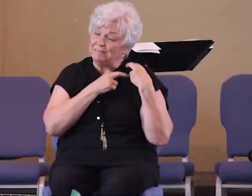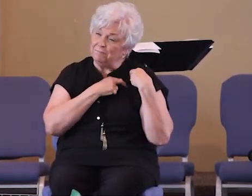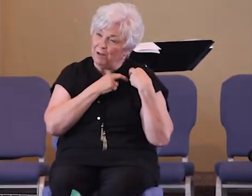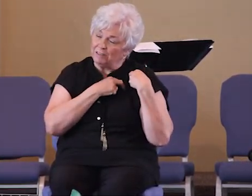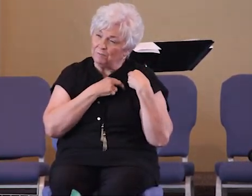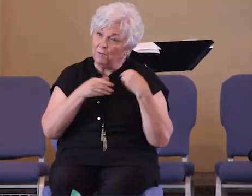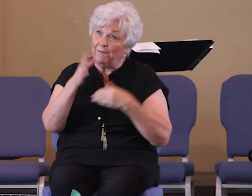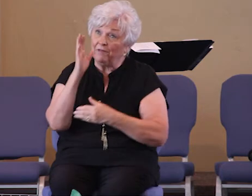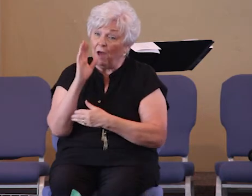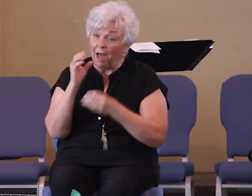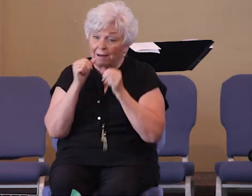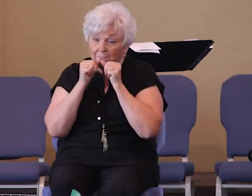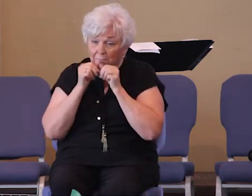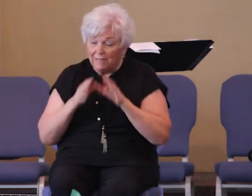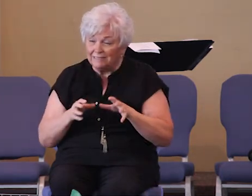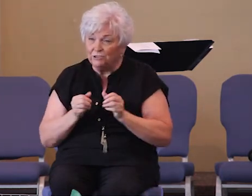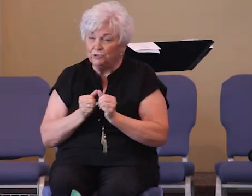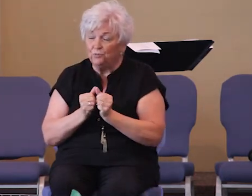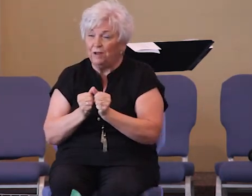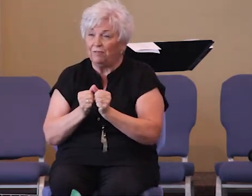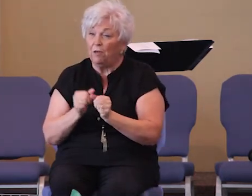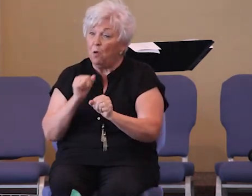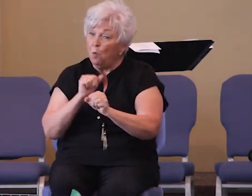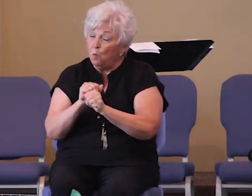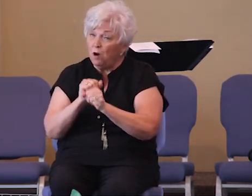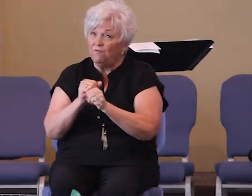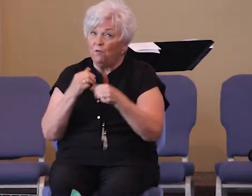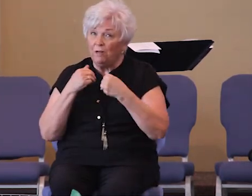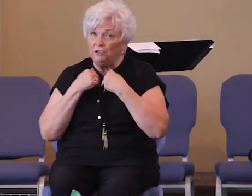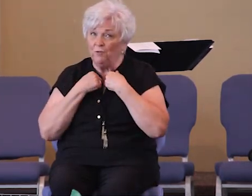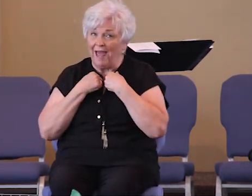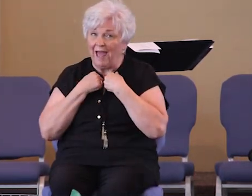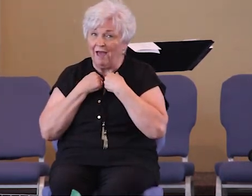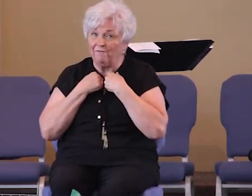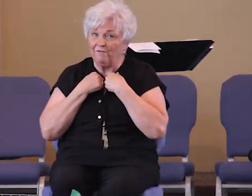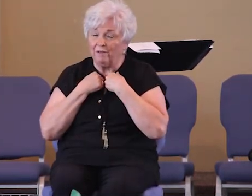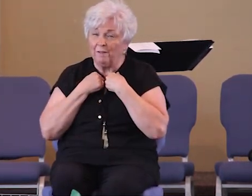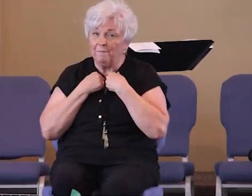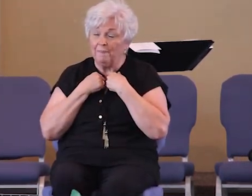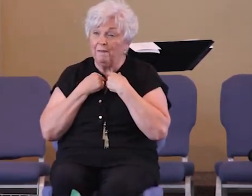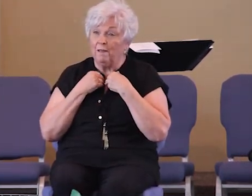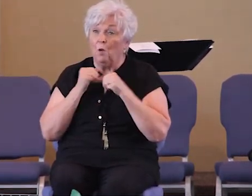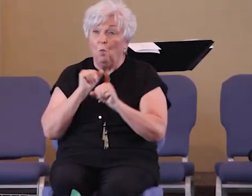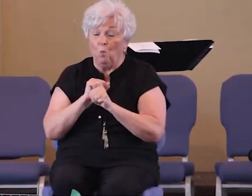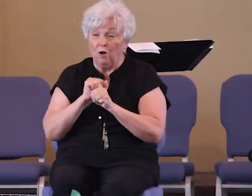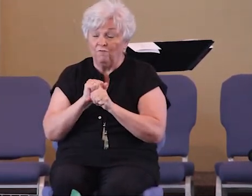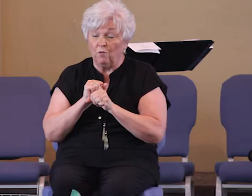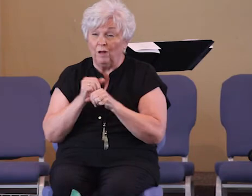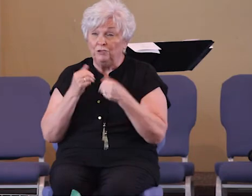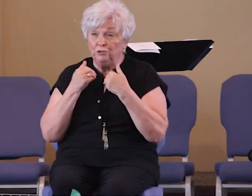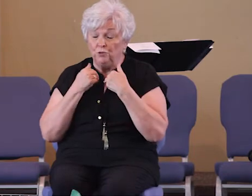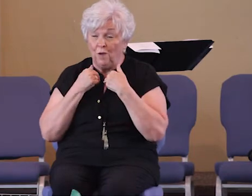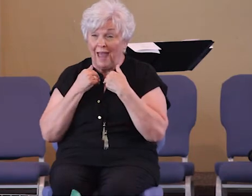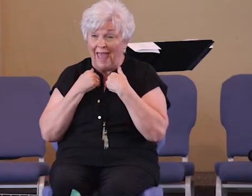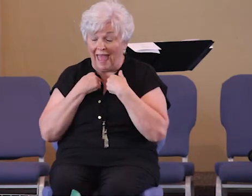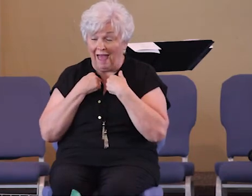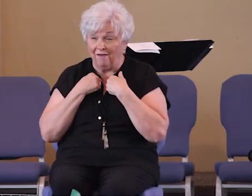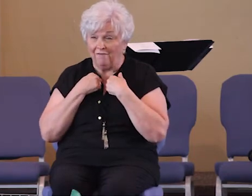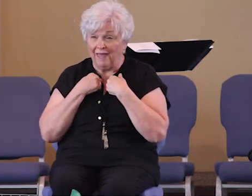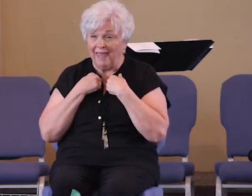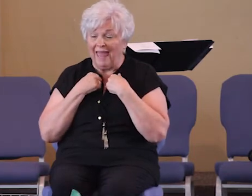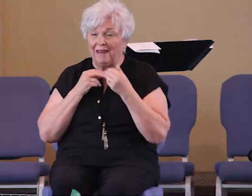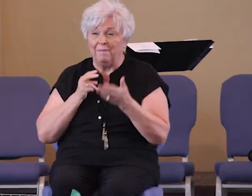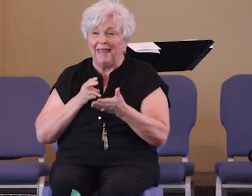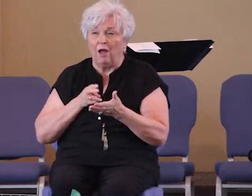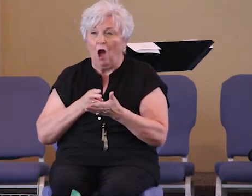you. What you have, work for what you have, work for what you want, what you have, and make honesty your way